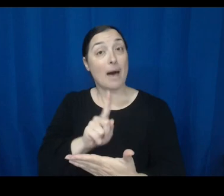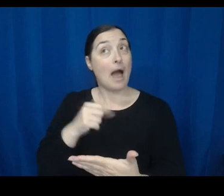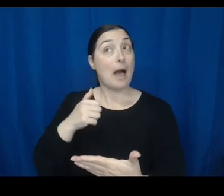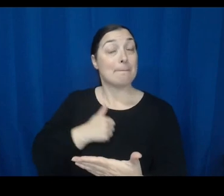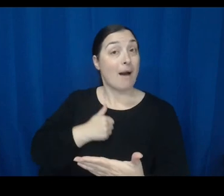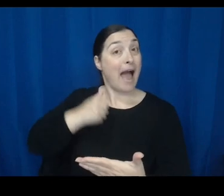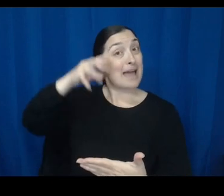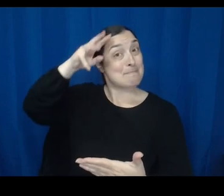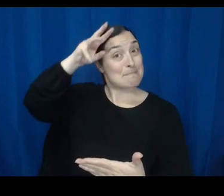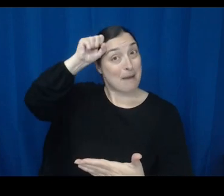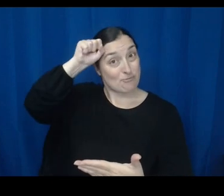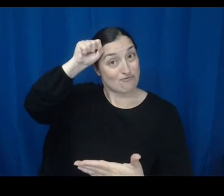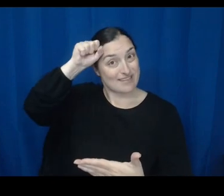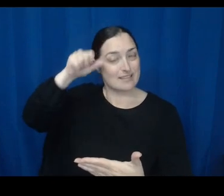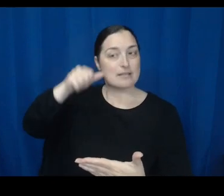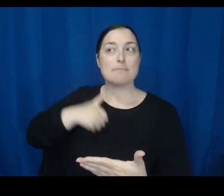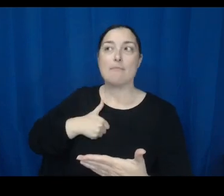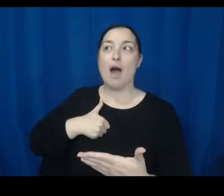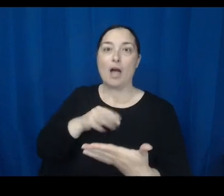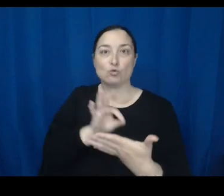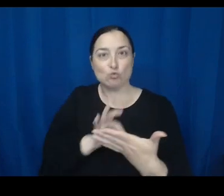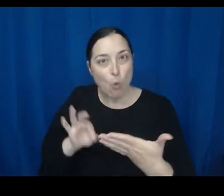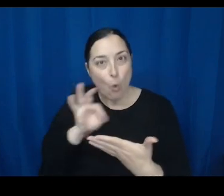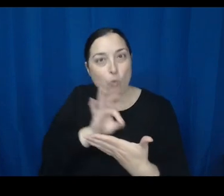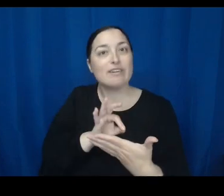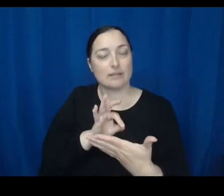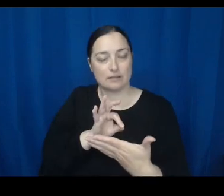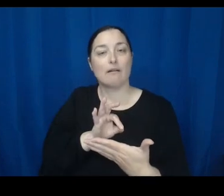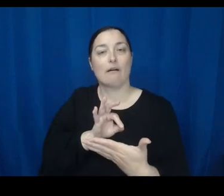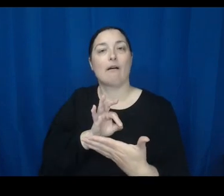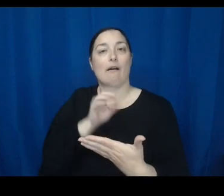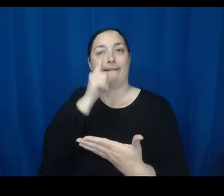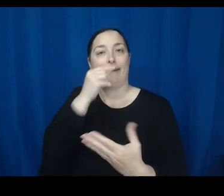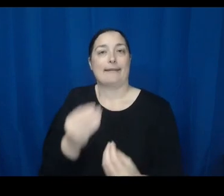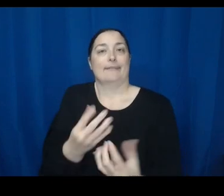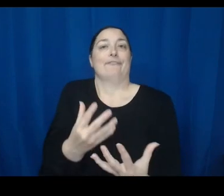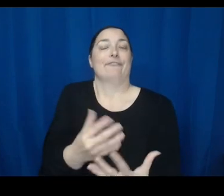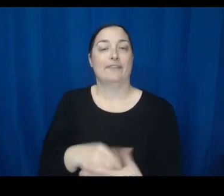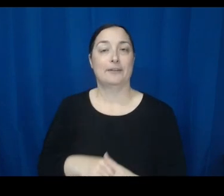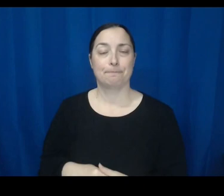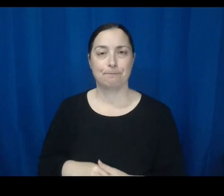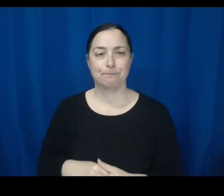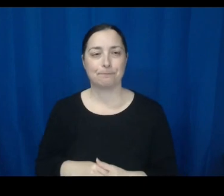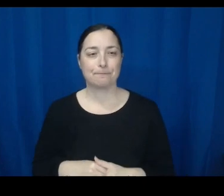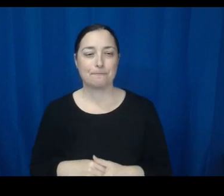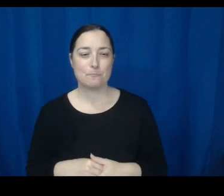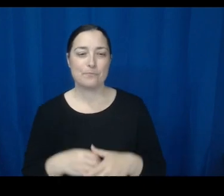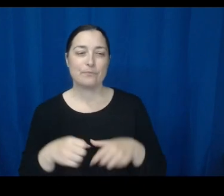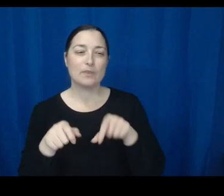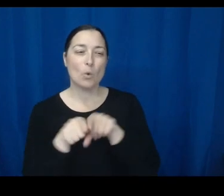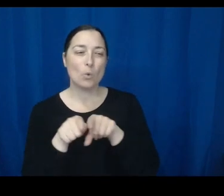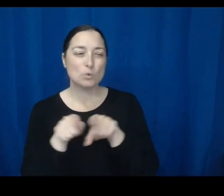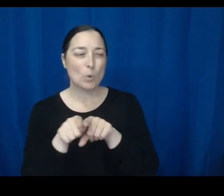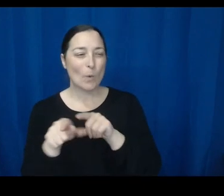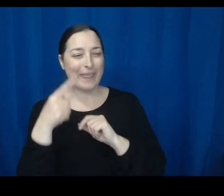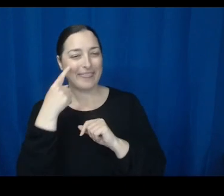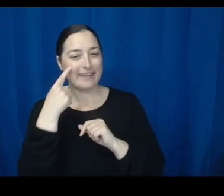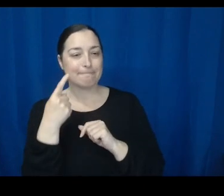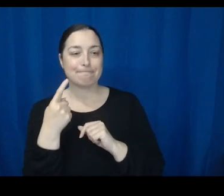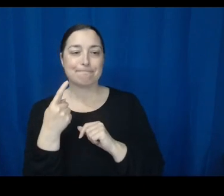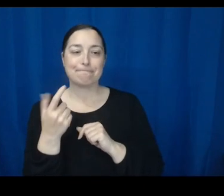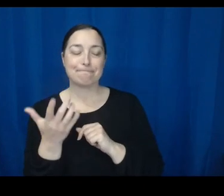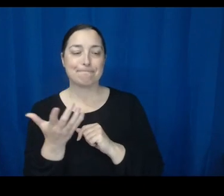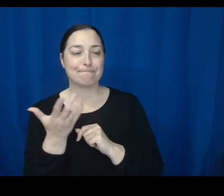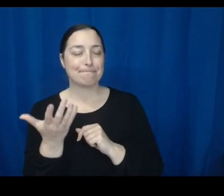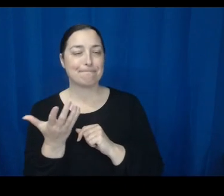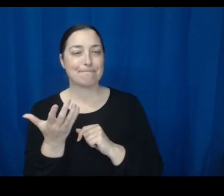with the drawing process. I think plein air drawing also has a particular dynamic to it, which can